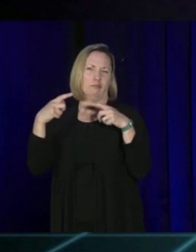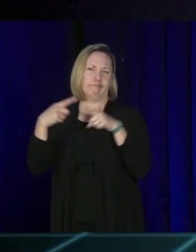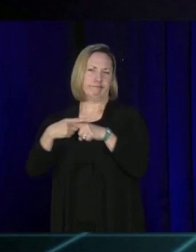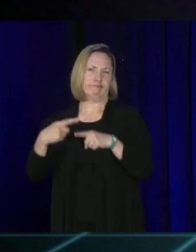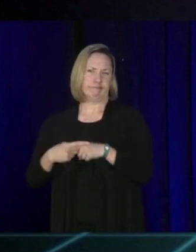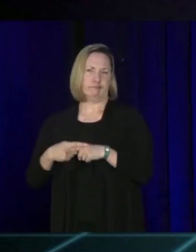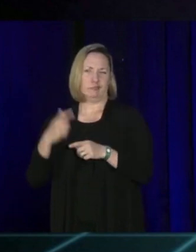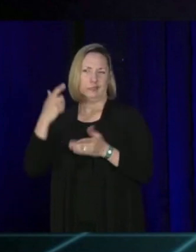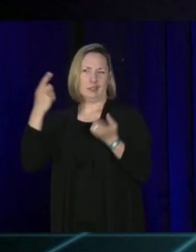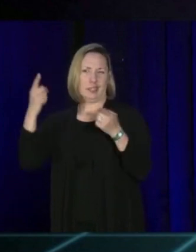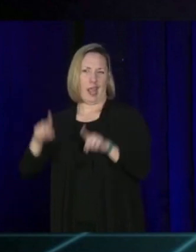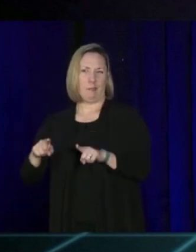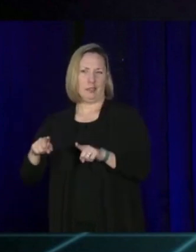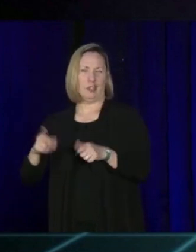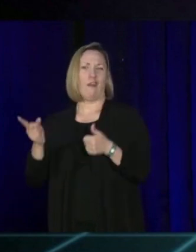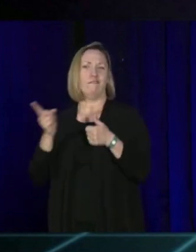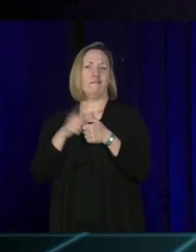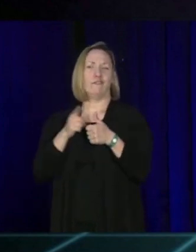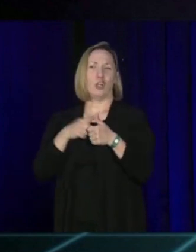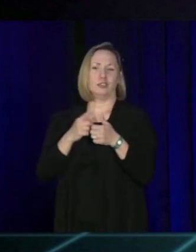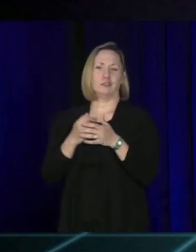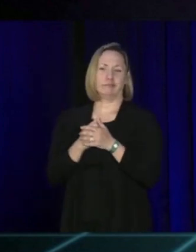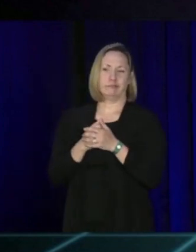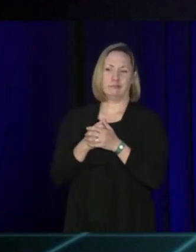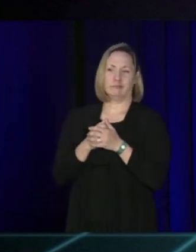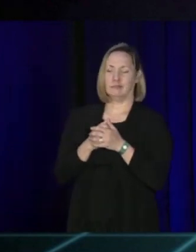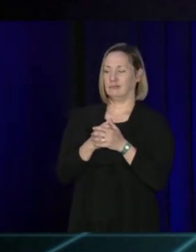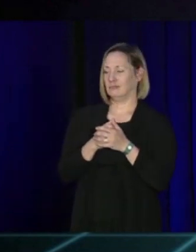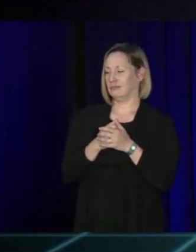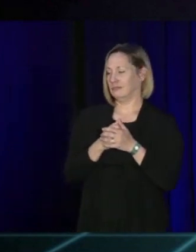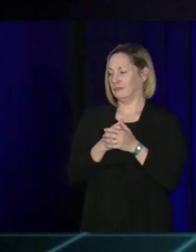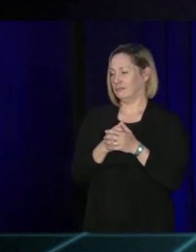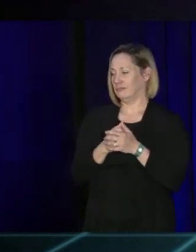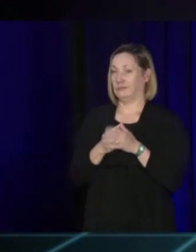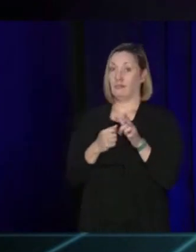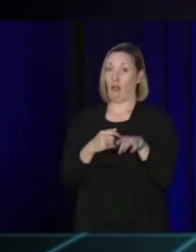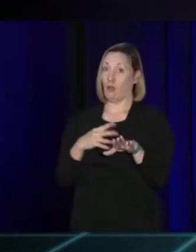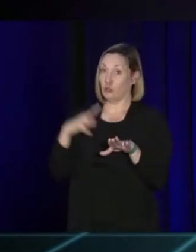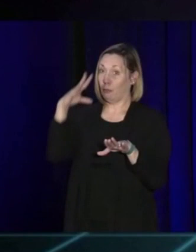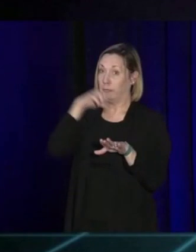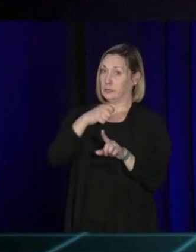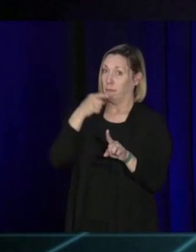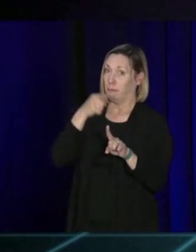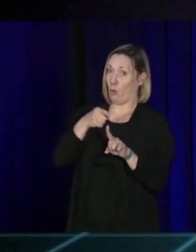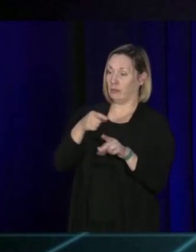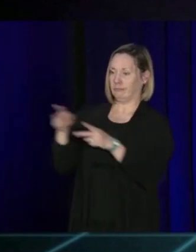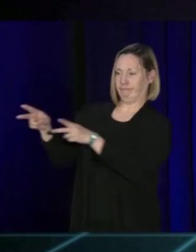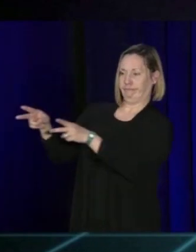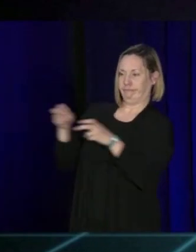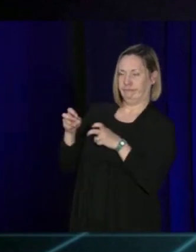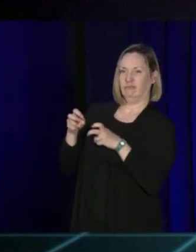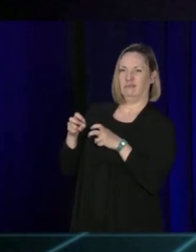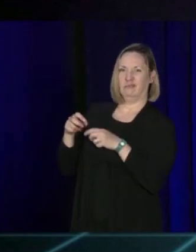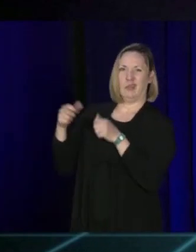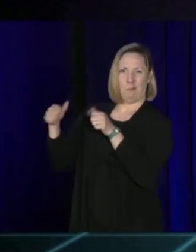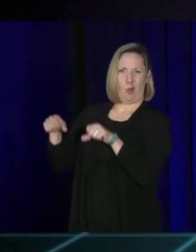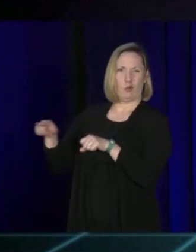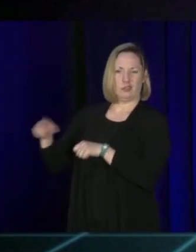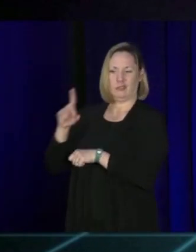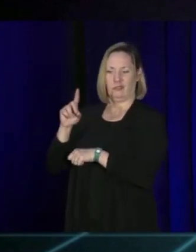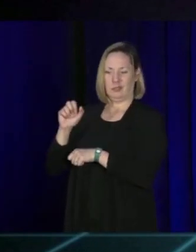this. And the first one I'm going to call "You're Missing the Point Of," and I'm borrowing this from a post by Dan Abramov back